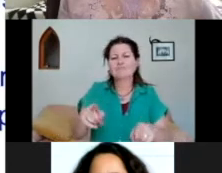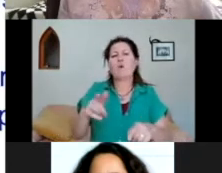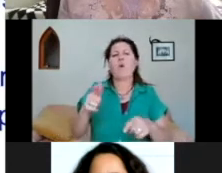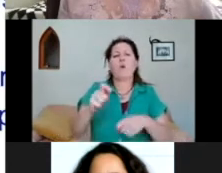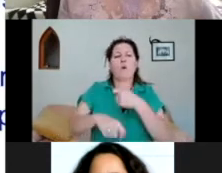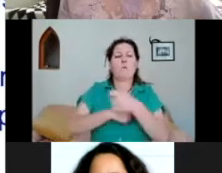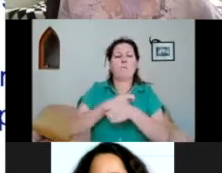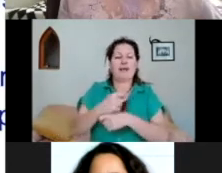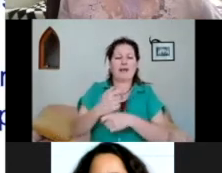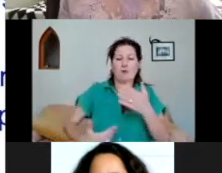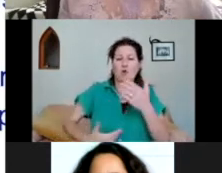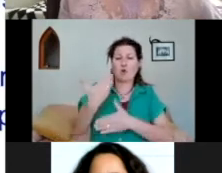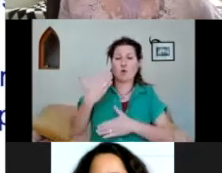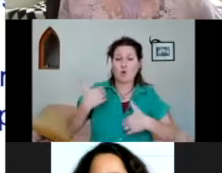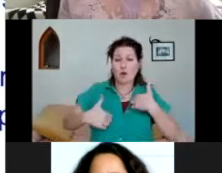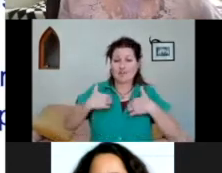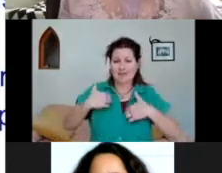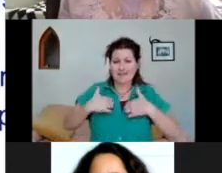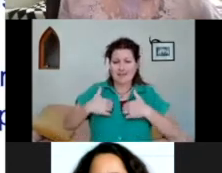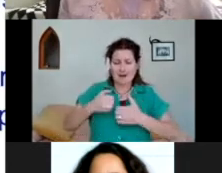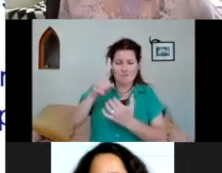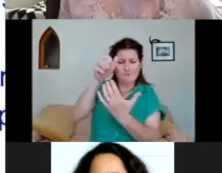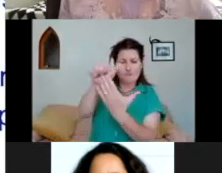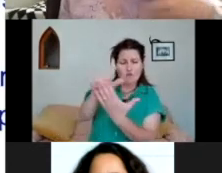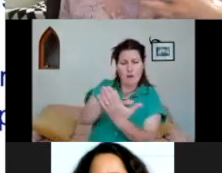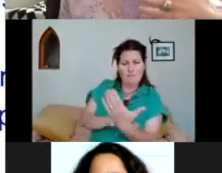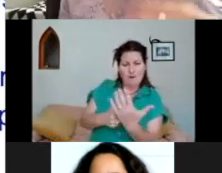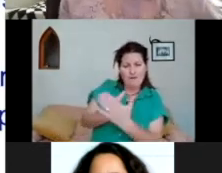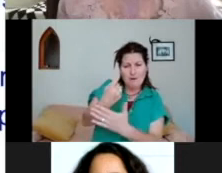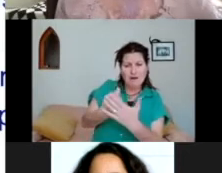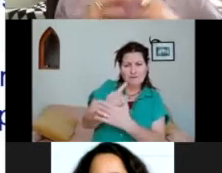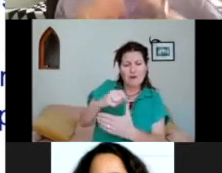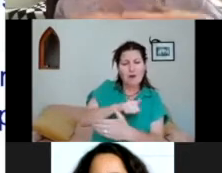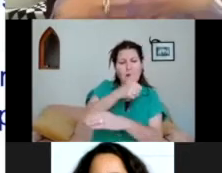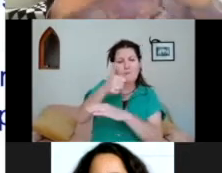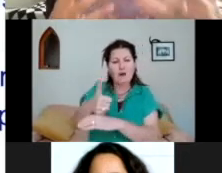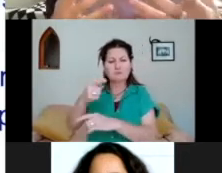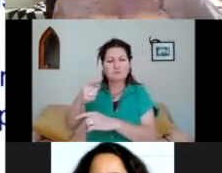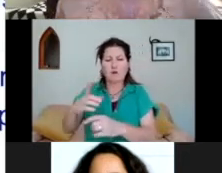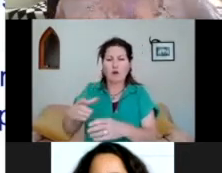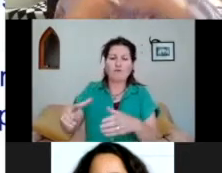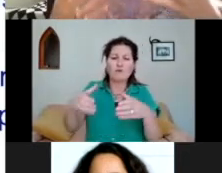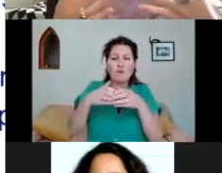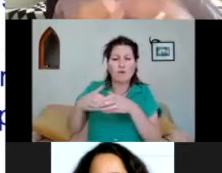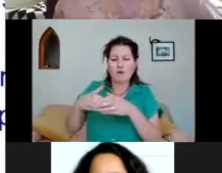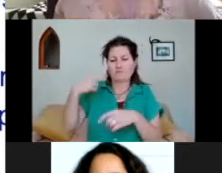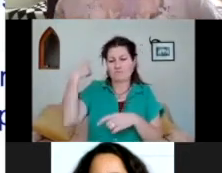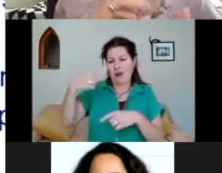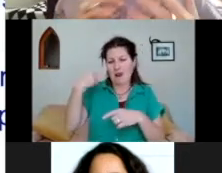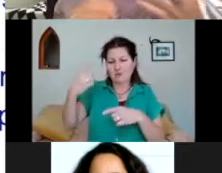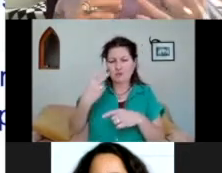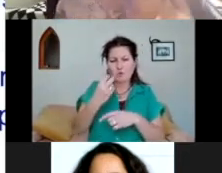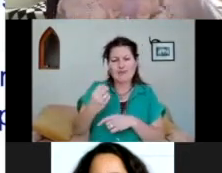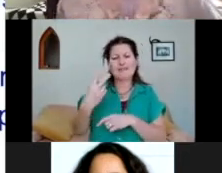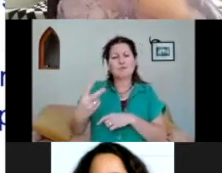exciting program of events as part of the London Borough of Culture 2022. And then in 2023 will be in Croydon.